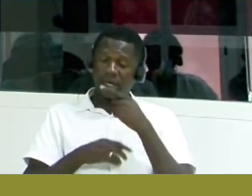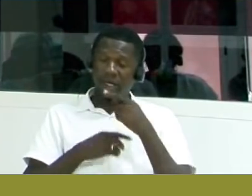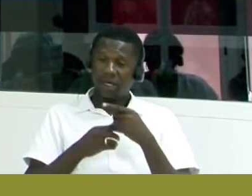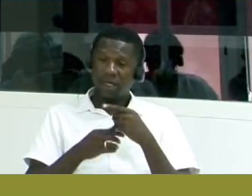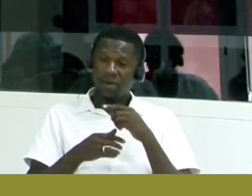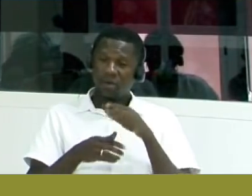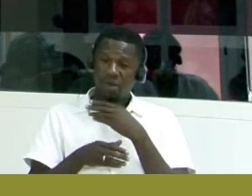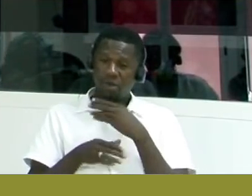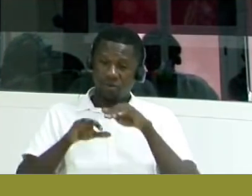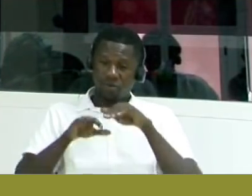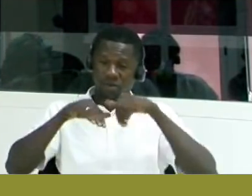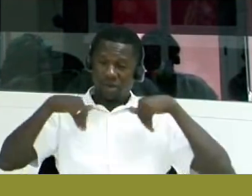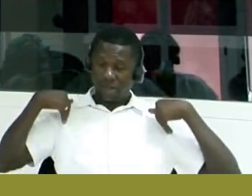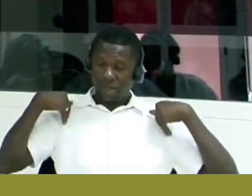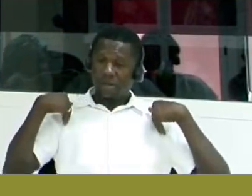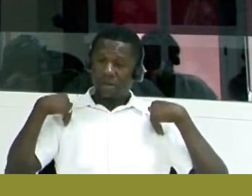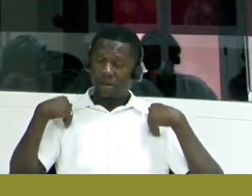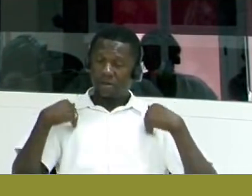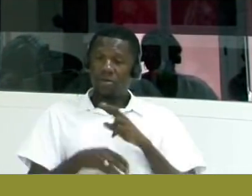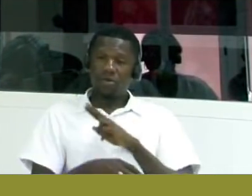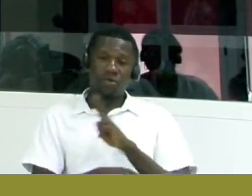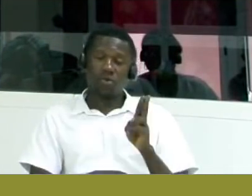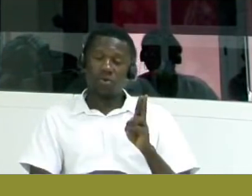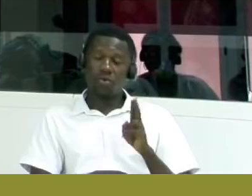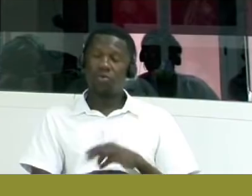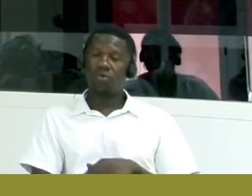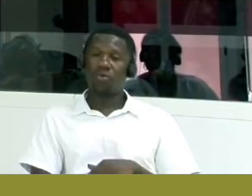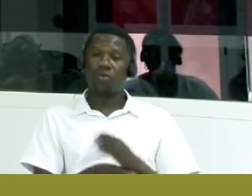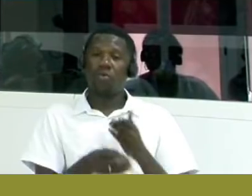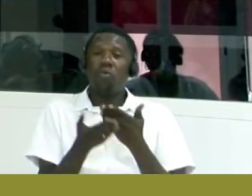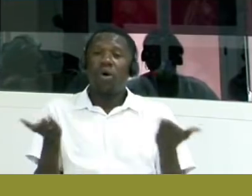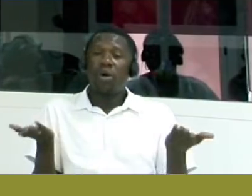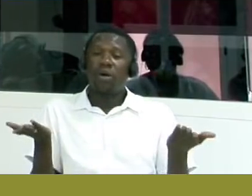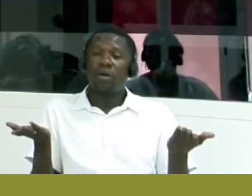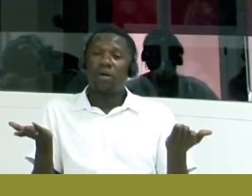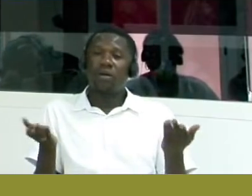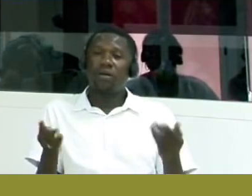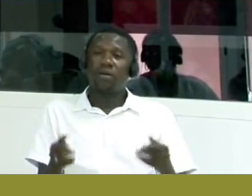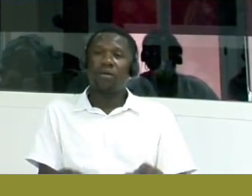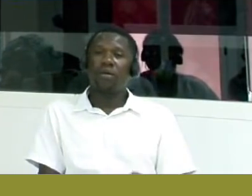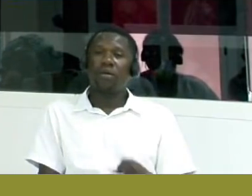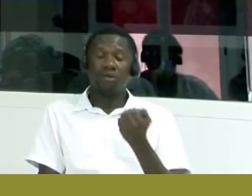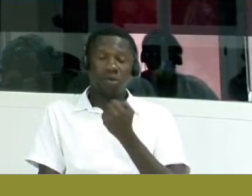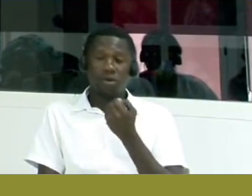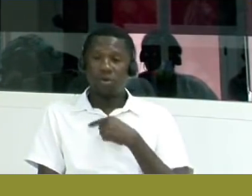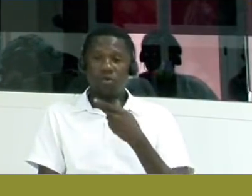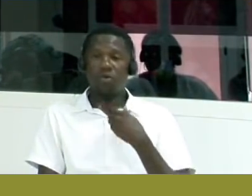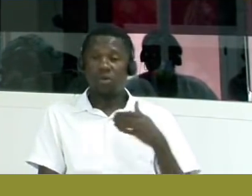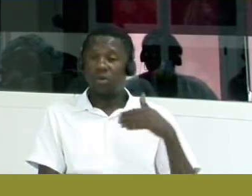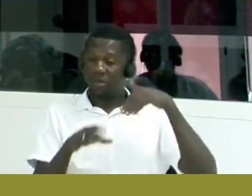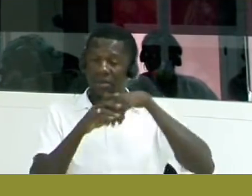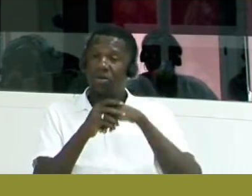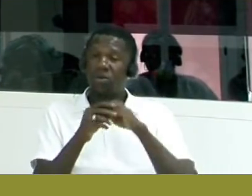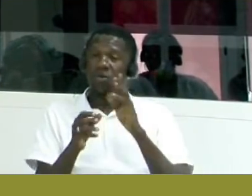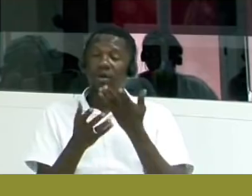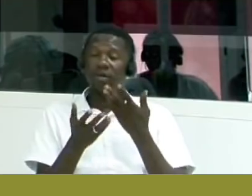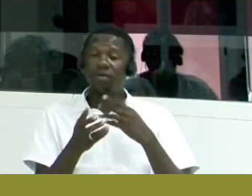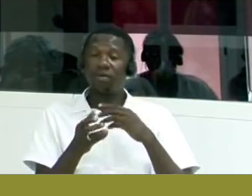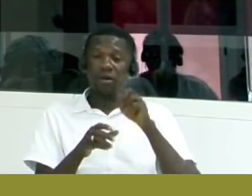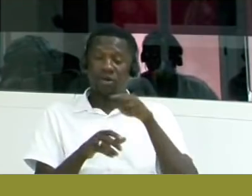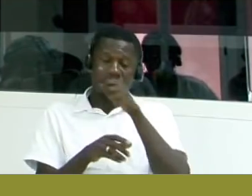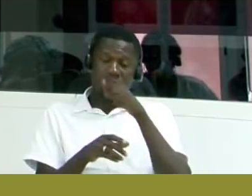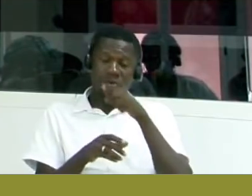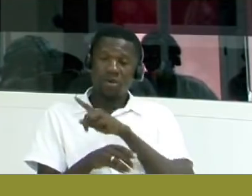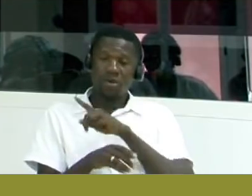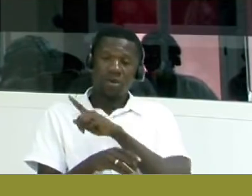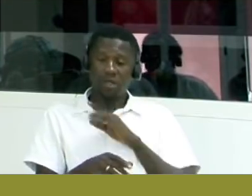to withdraw them? No. Why didn't you? Because I did not want to be associated with whatever wrong they had done, because I knew